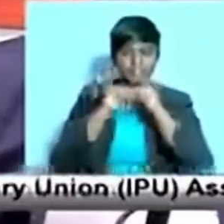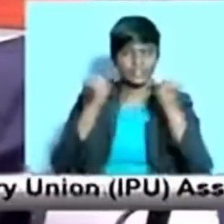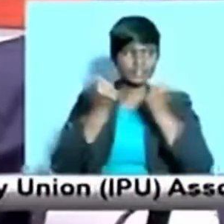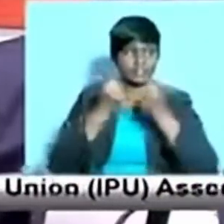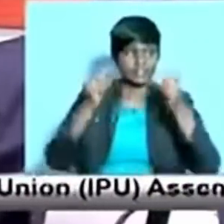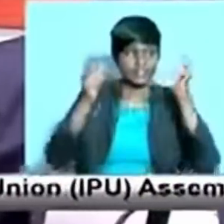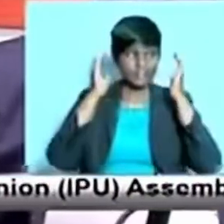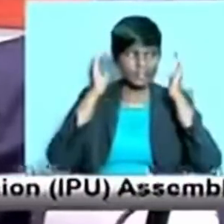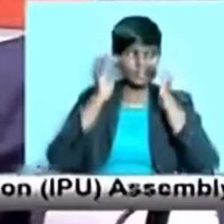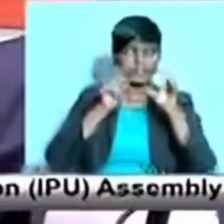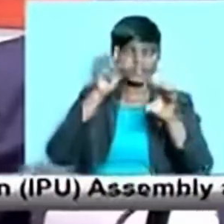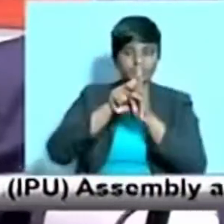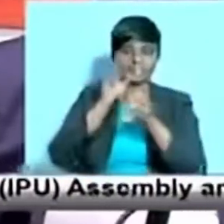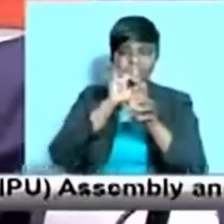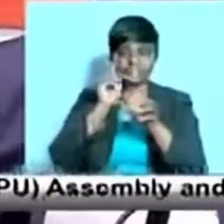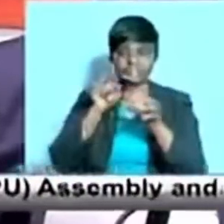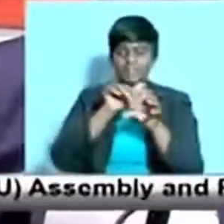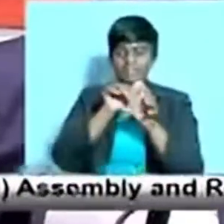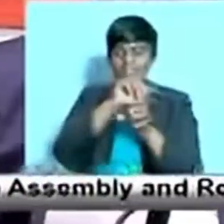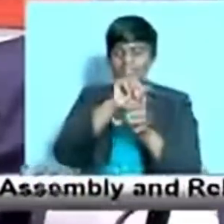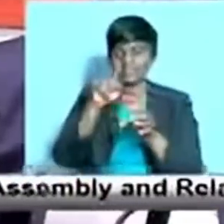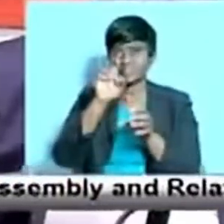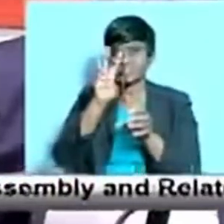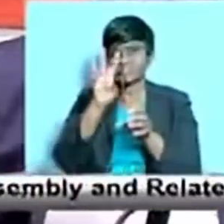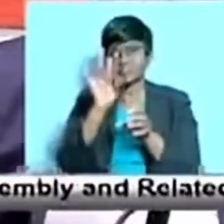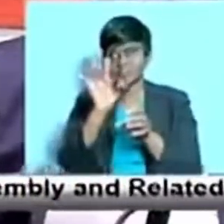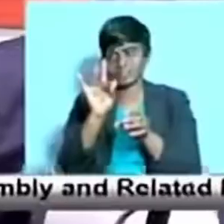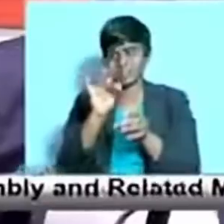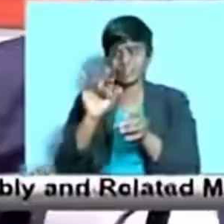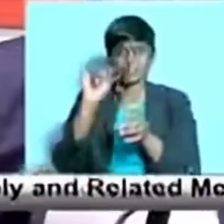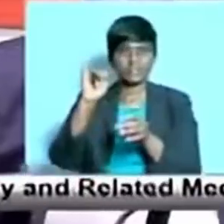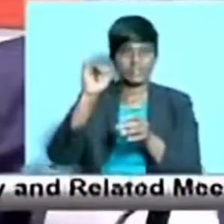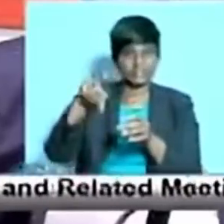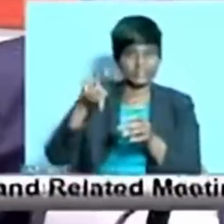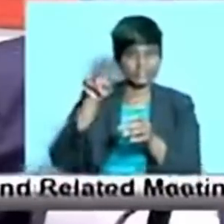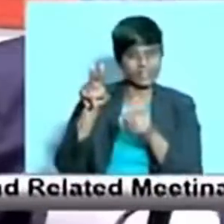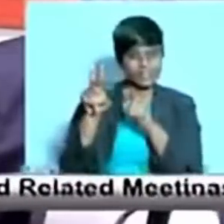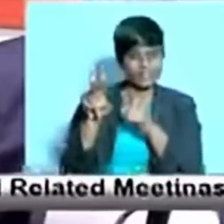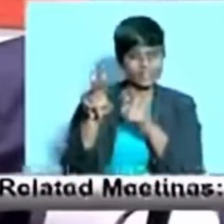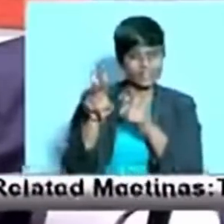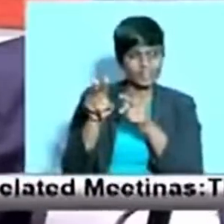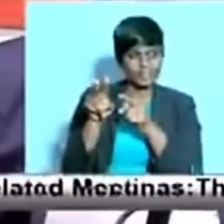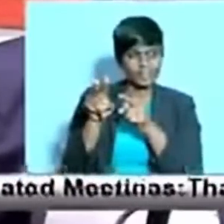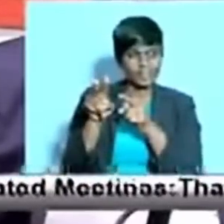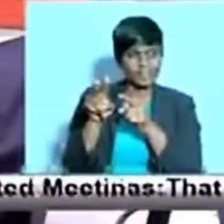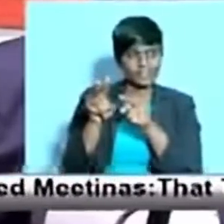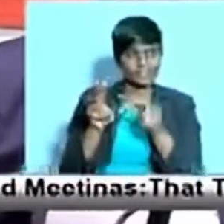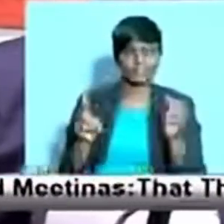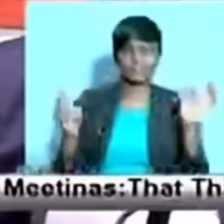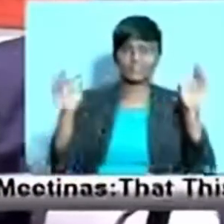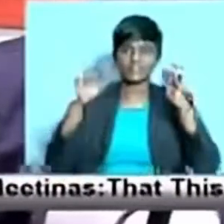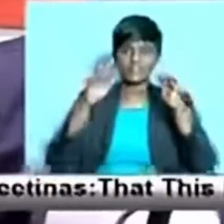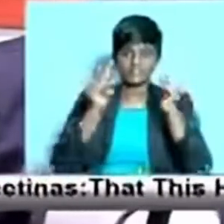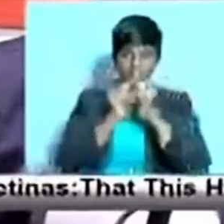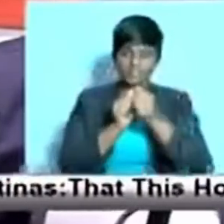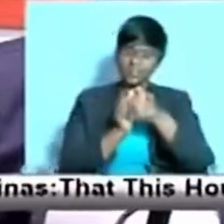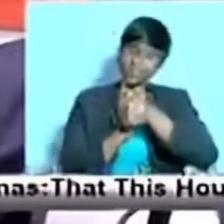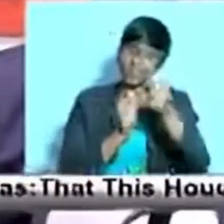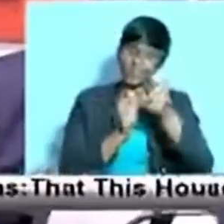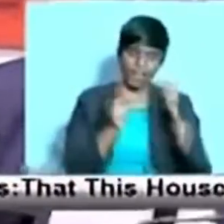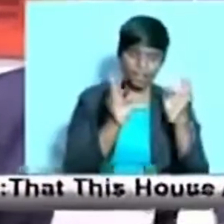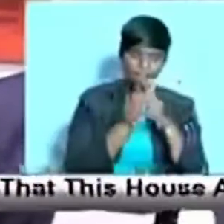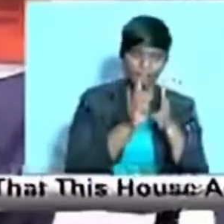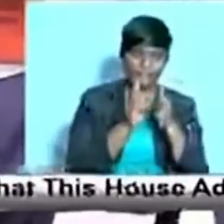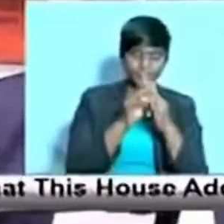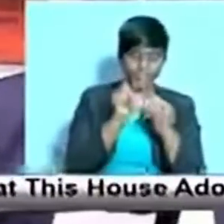that participated in the 148th Interparliamentary Union IPU Assembly and related